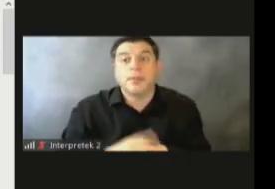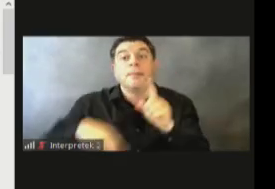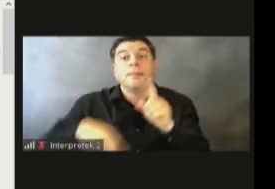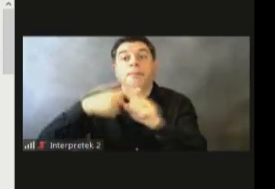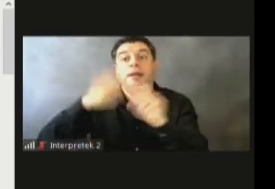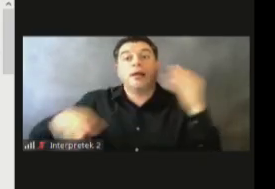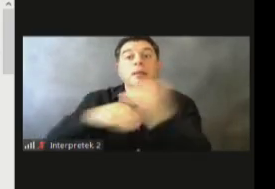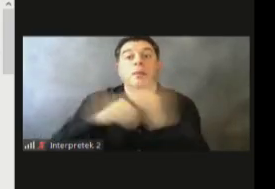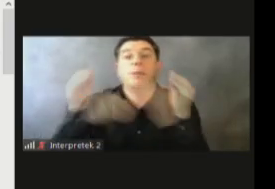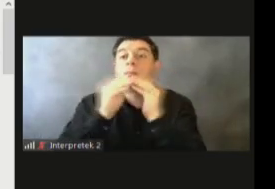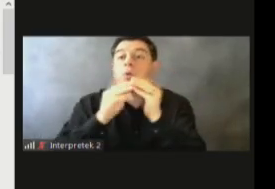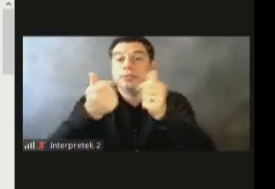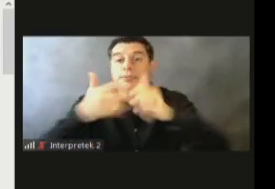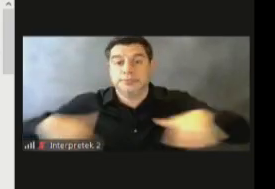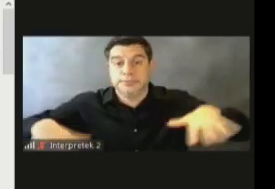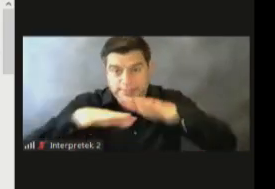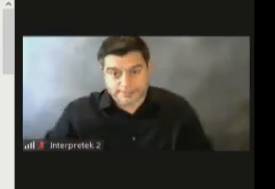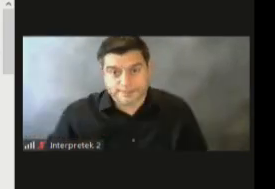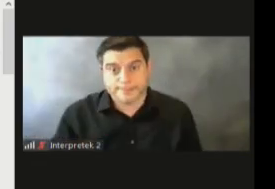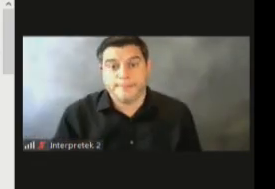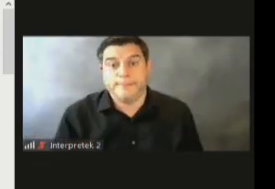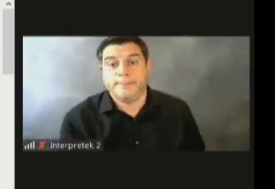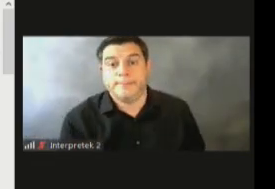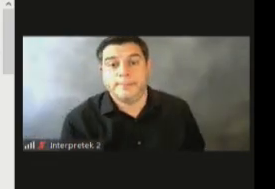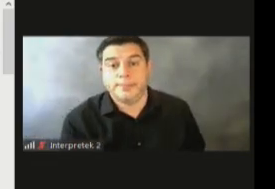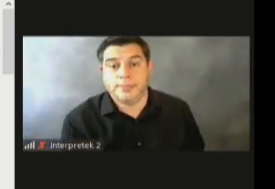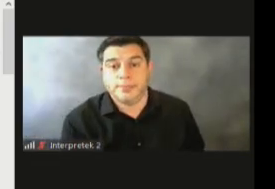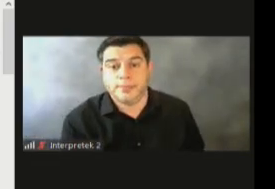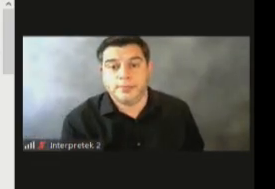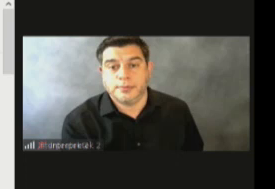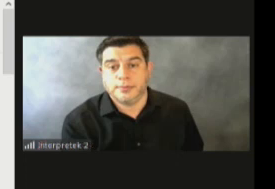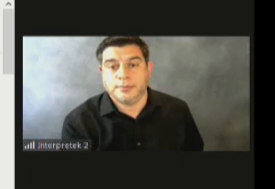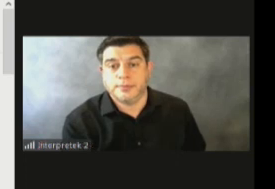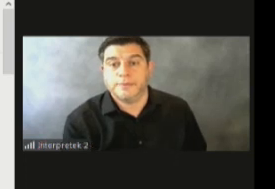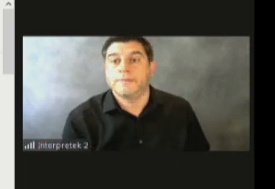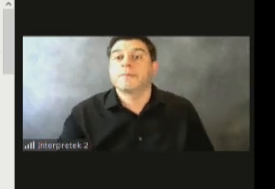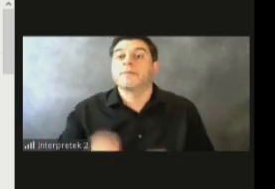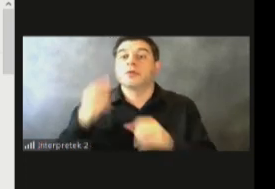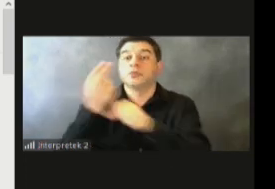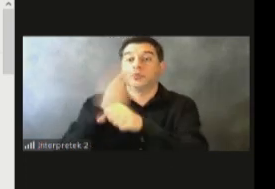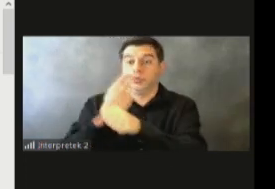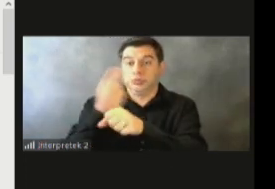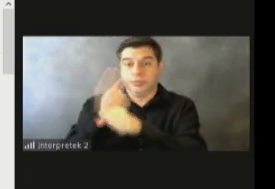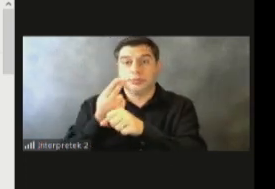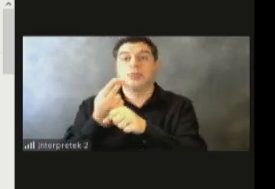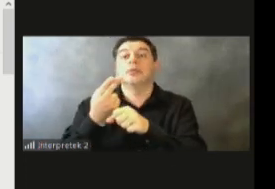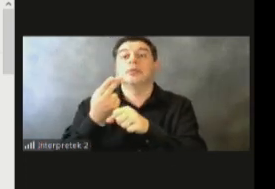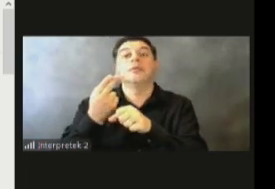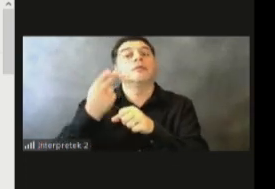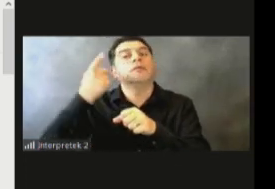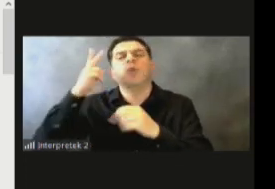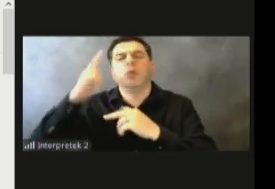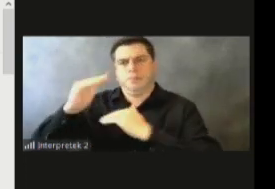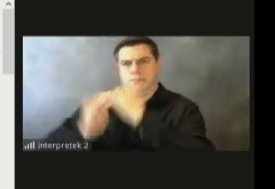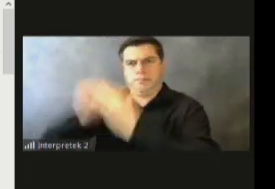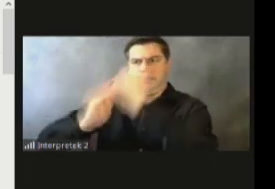And then the city can not only use its surplus land to build new housing, but it can also sell land and then use the